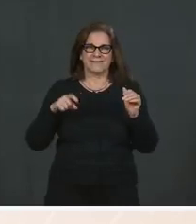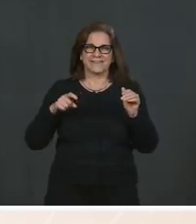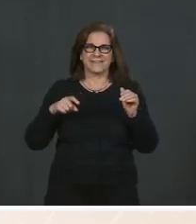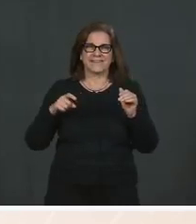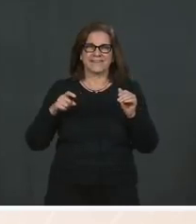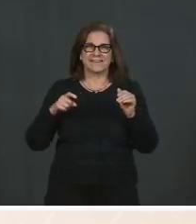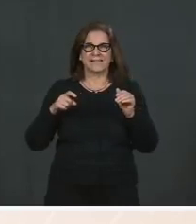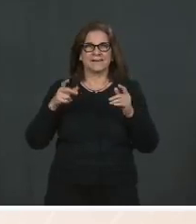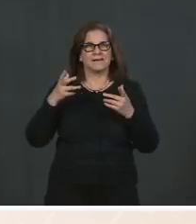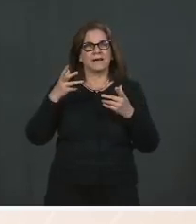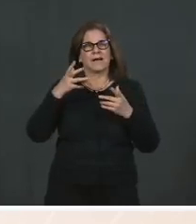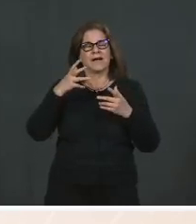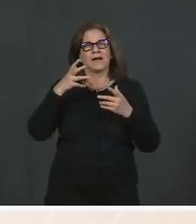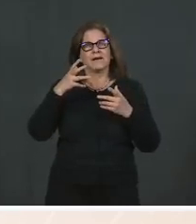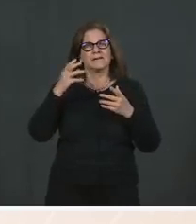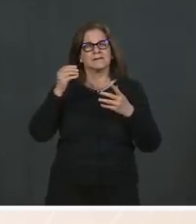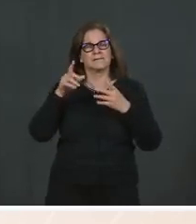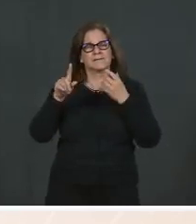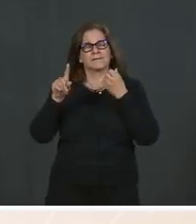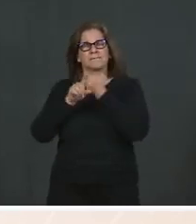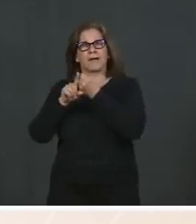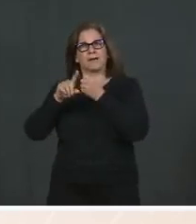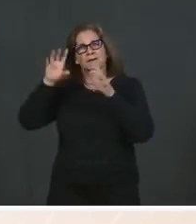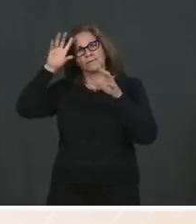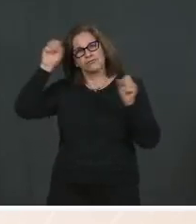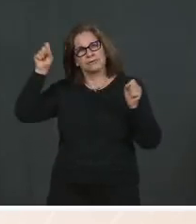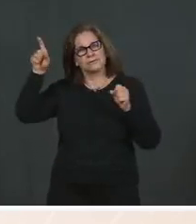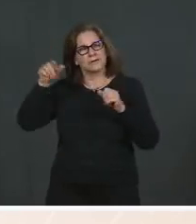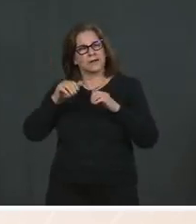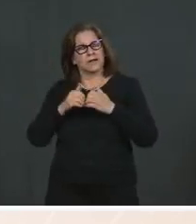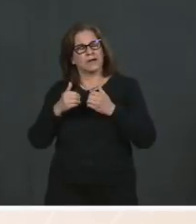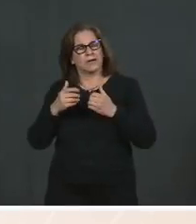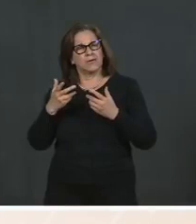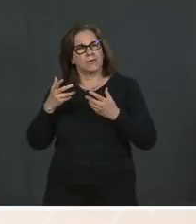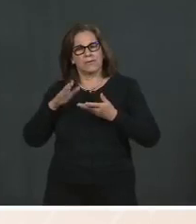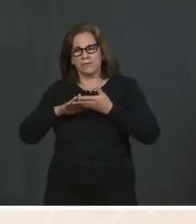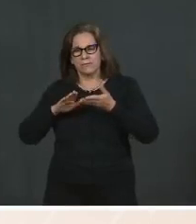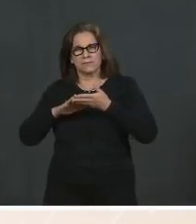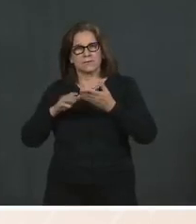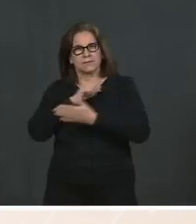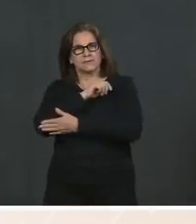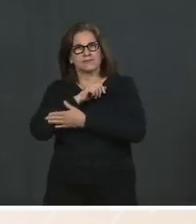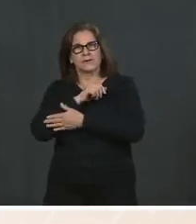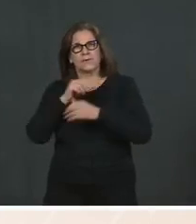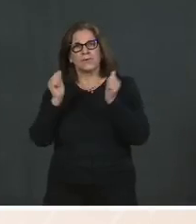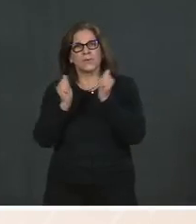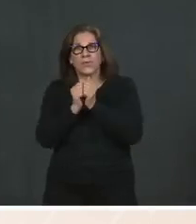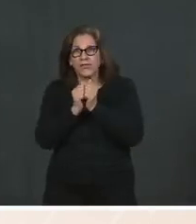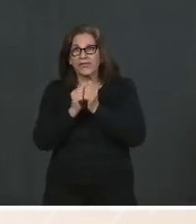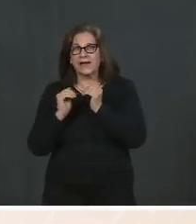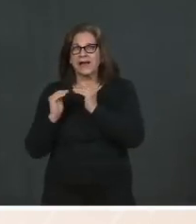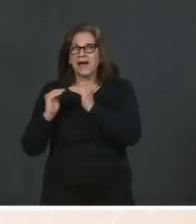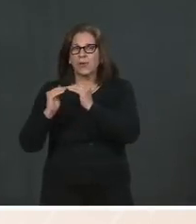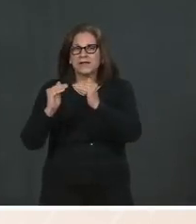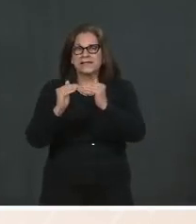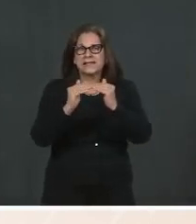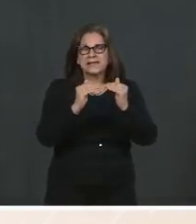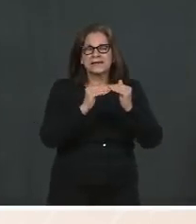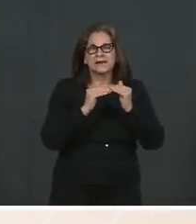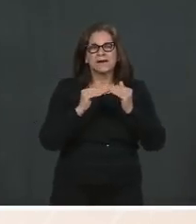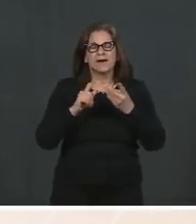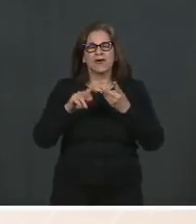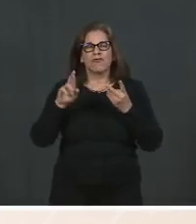government, making equity central to what we do, instituting and putting in place racial injustice and addressing